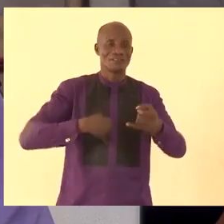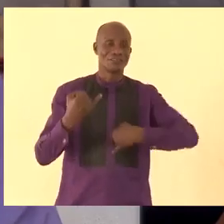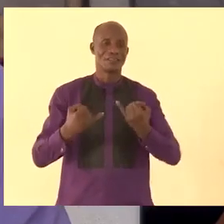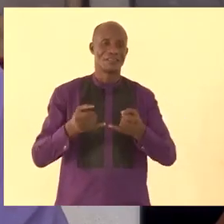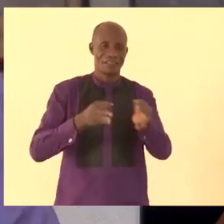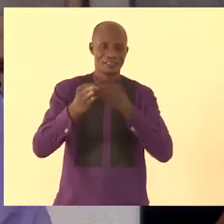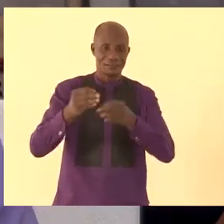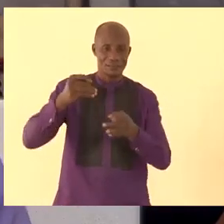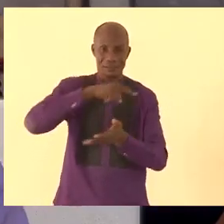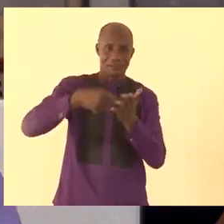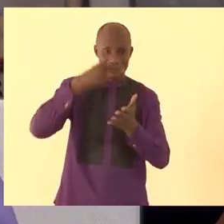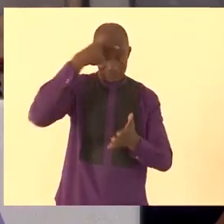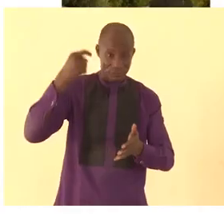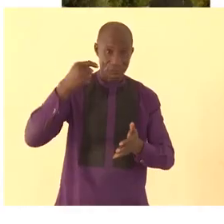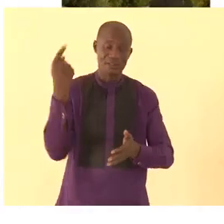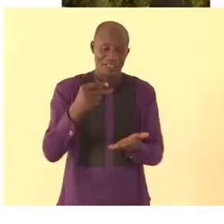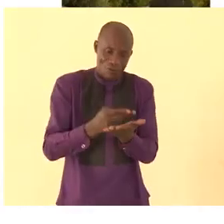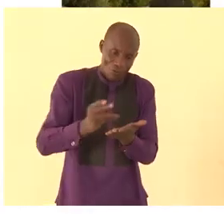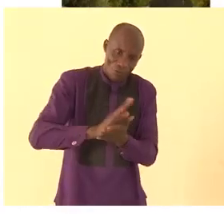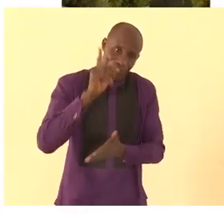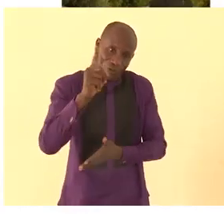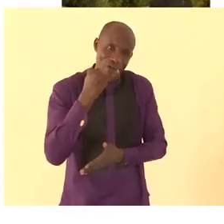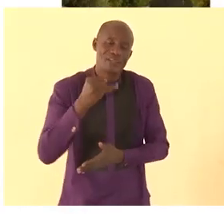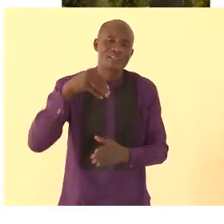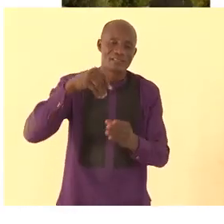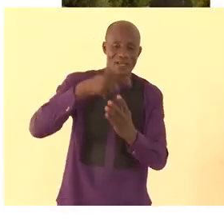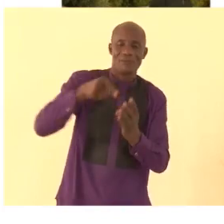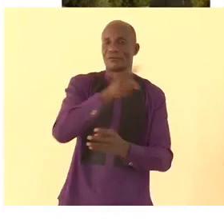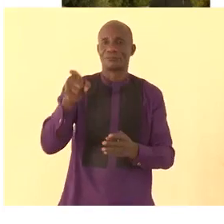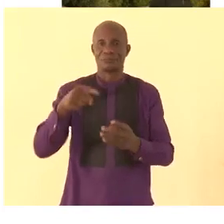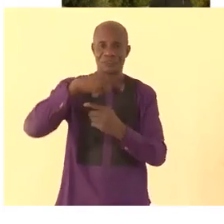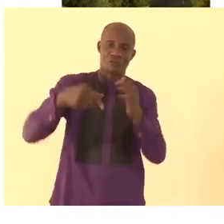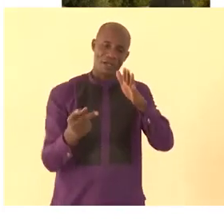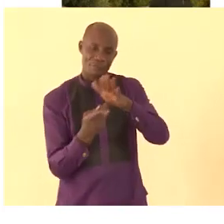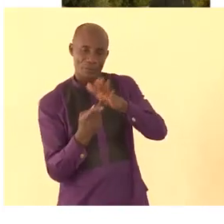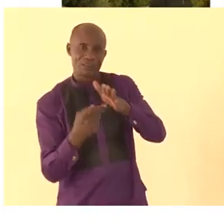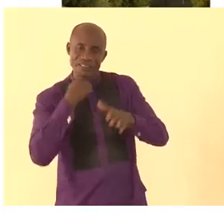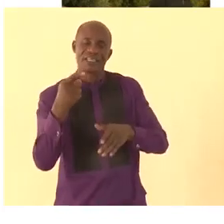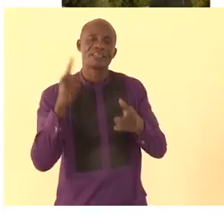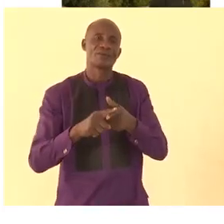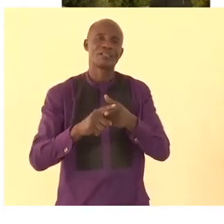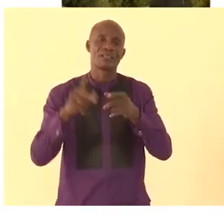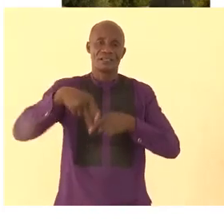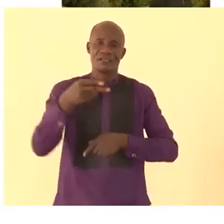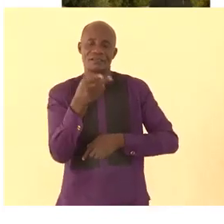explains that this is because the Holy One is in your midst. And when St. Paul says to the Philippians,